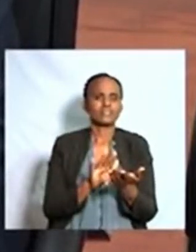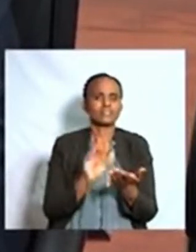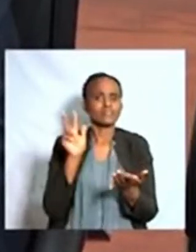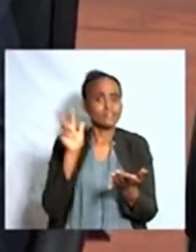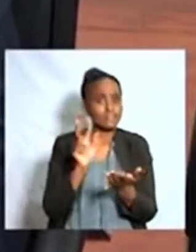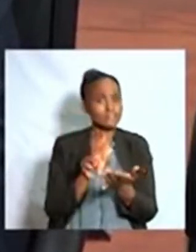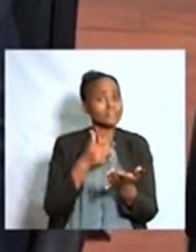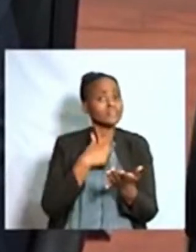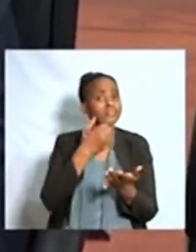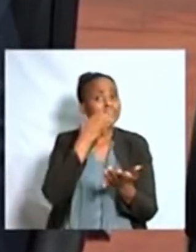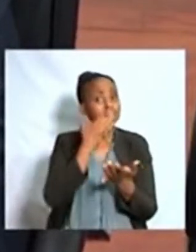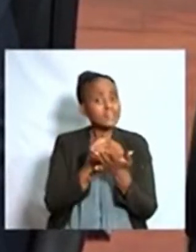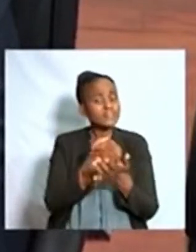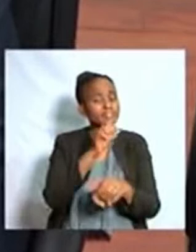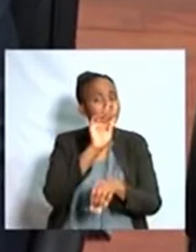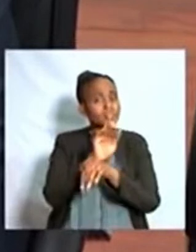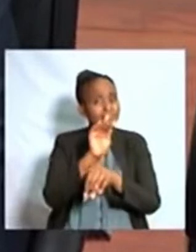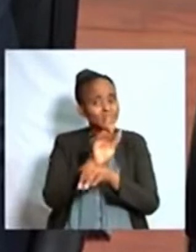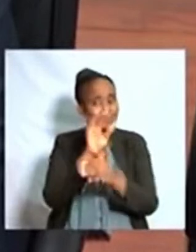signature, your comment?